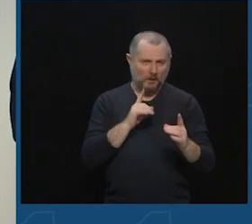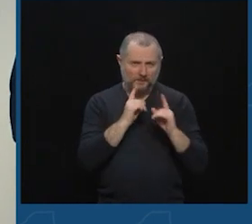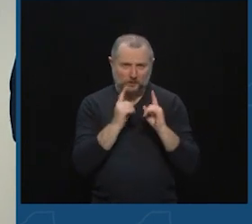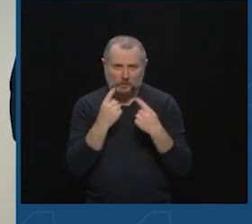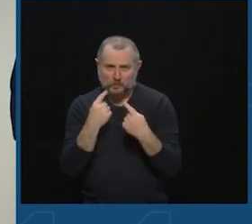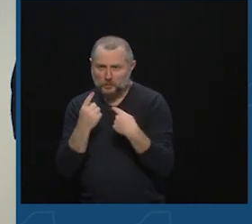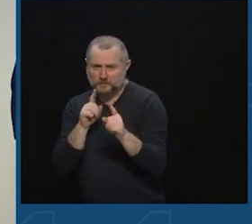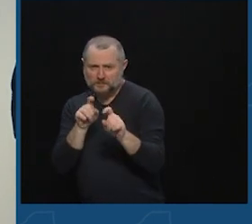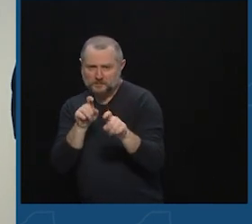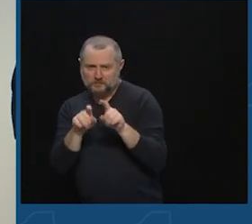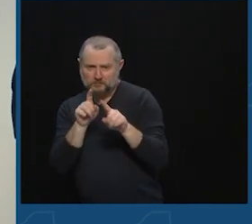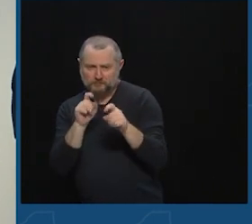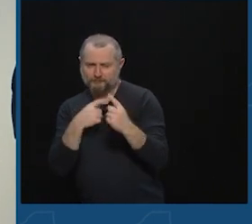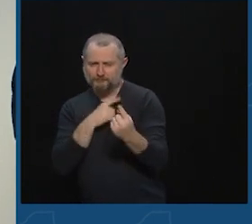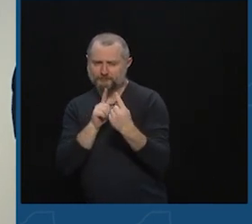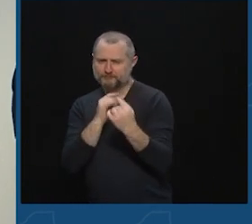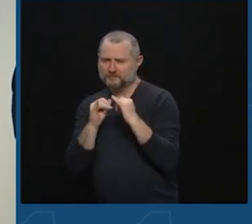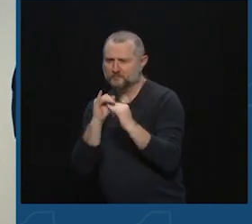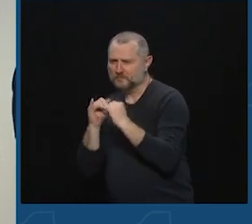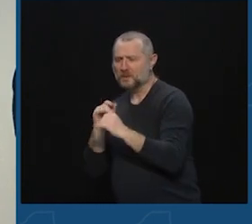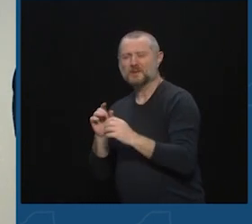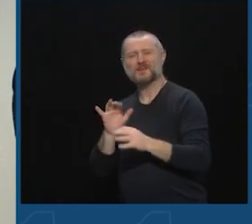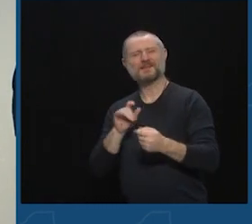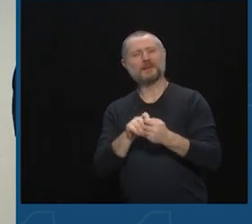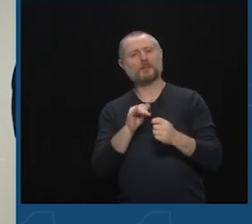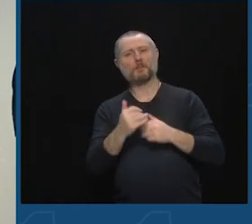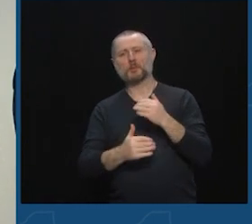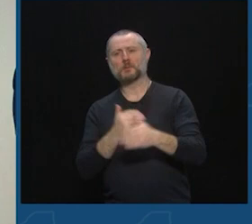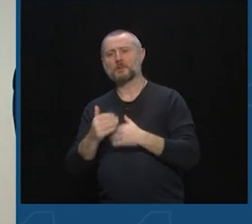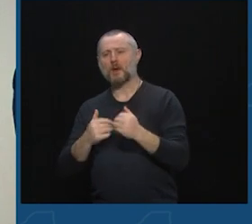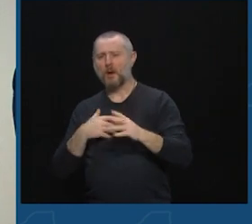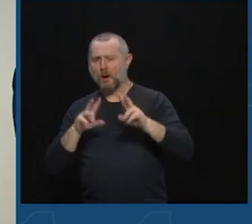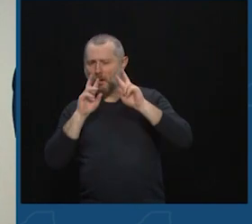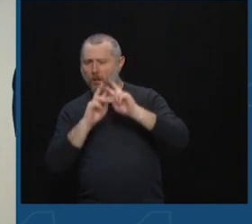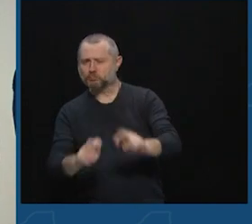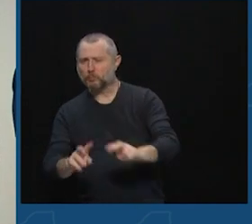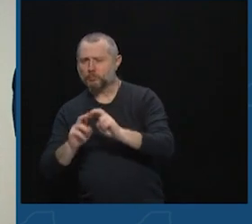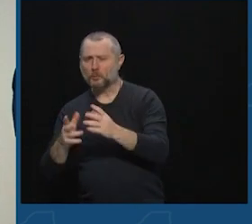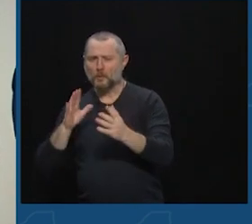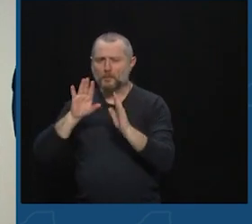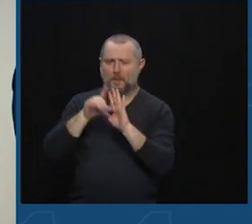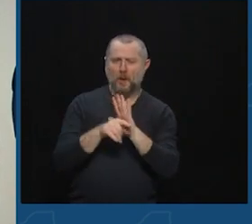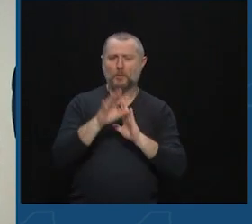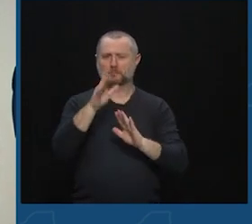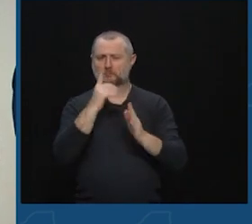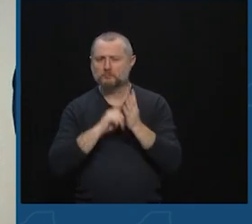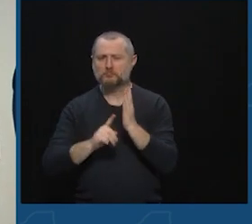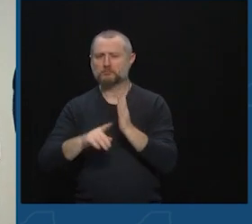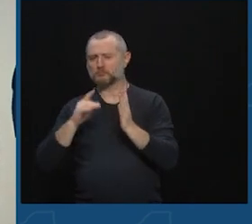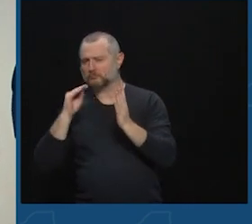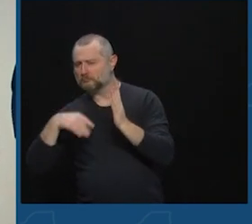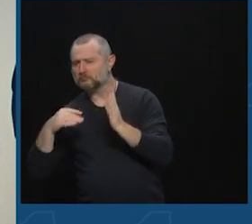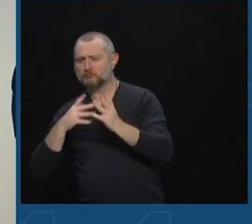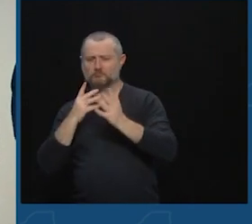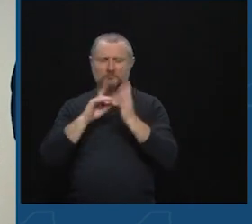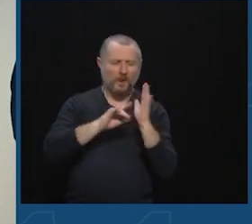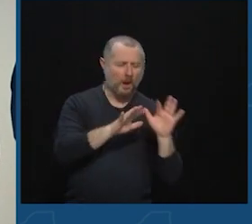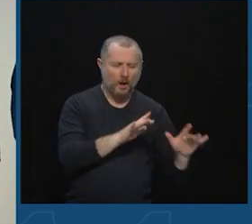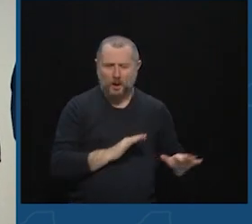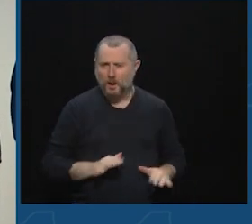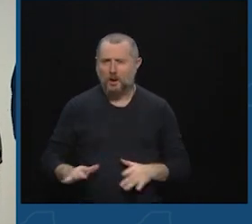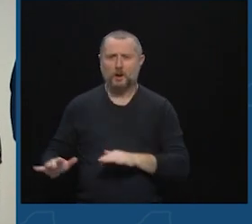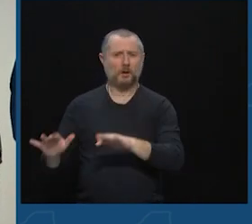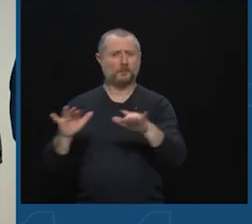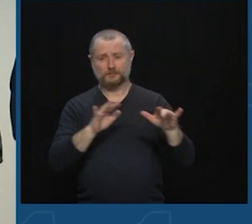process, very strong vetting, background vetting goes on. We interview people, but also beyond what I can do, we